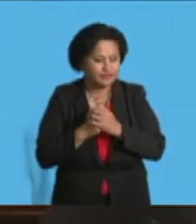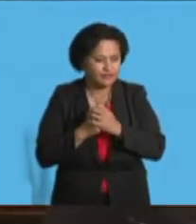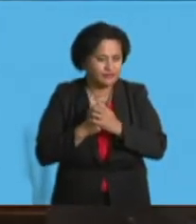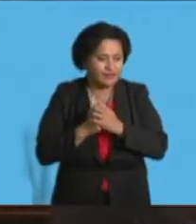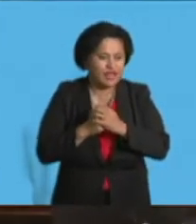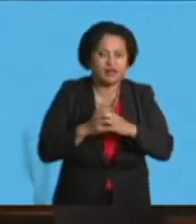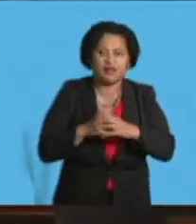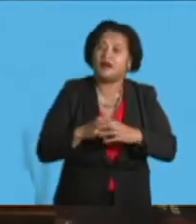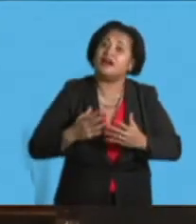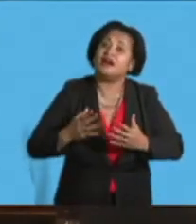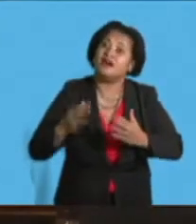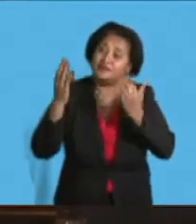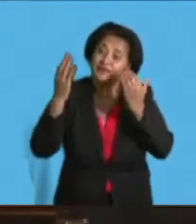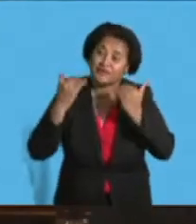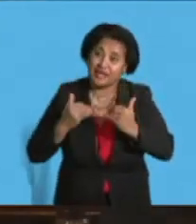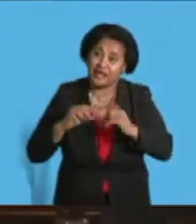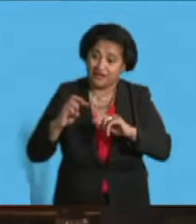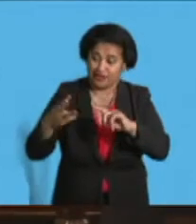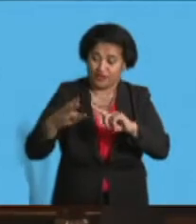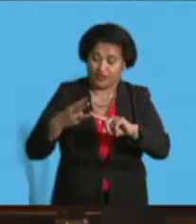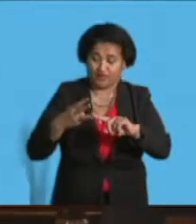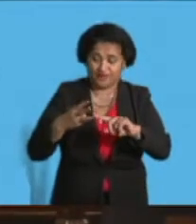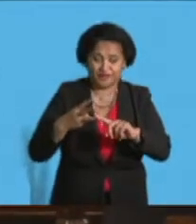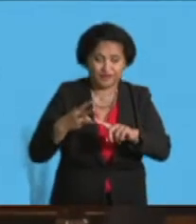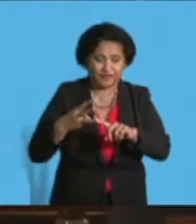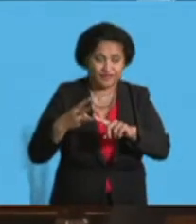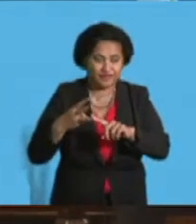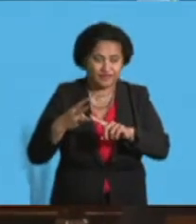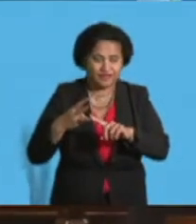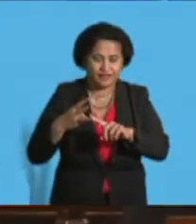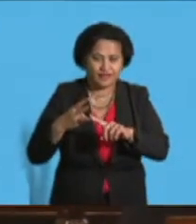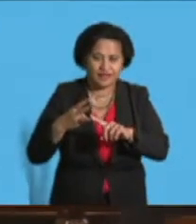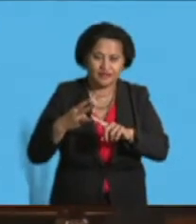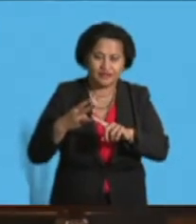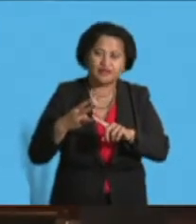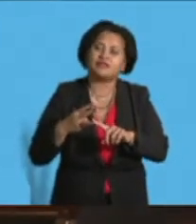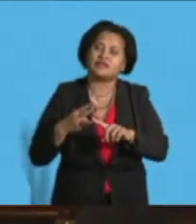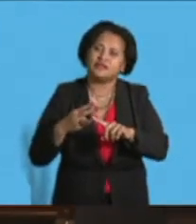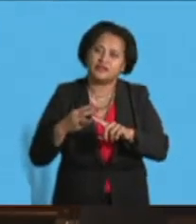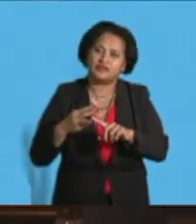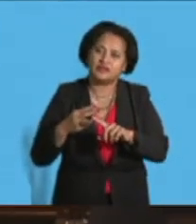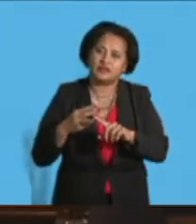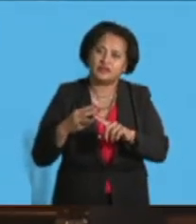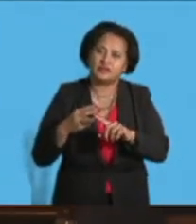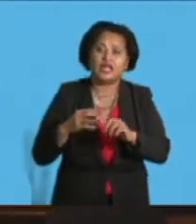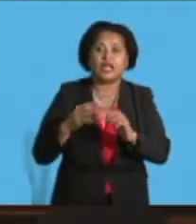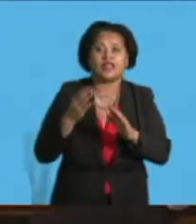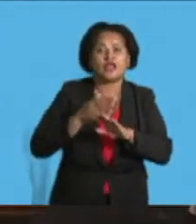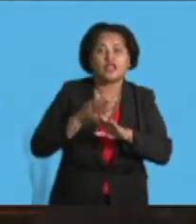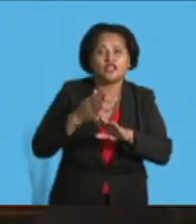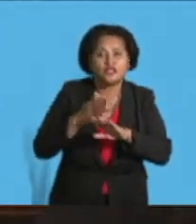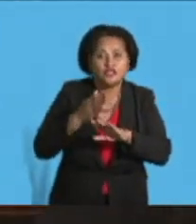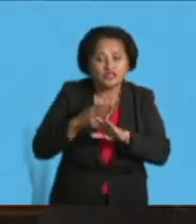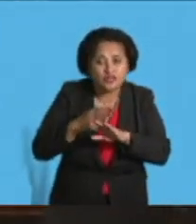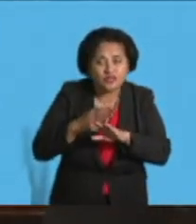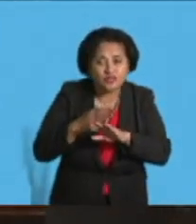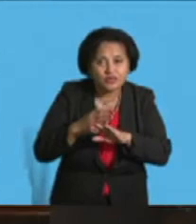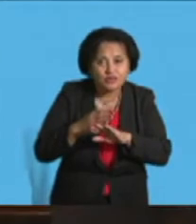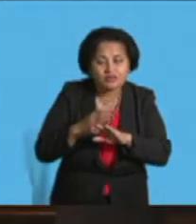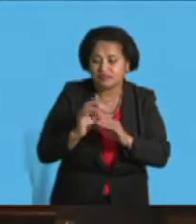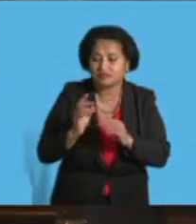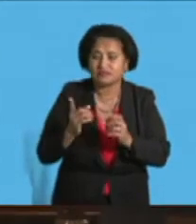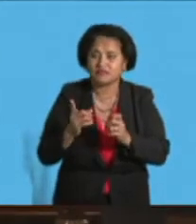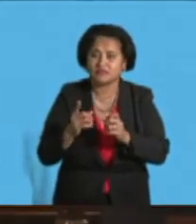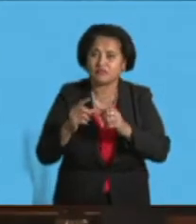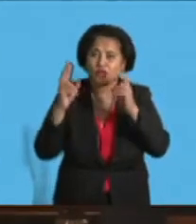Madam Speaker, the third thing, Madam Speaker, the third common thread you would have noted throughout, Madam Speaker, is this new thing about, that they're talking about,